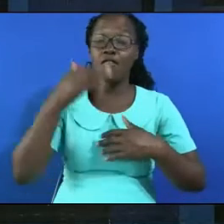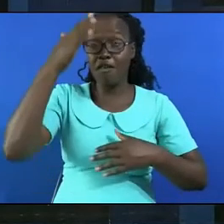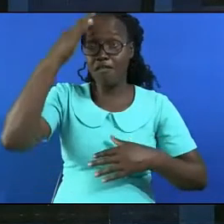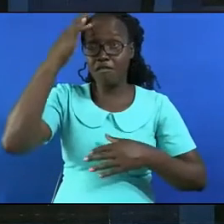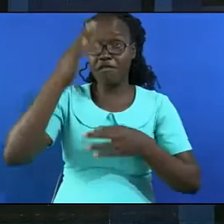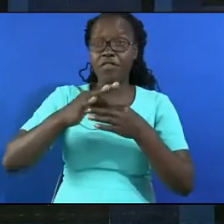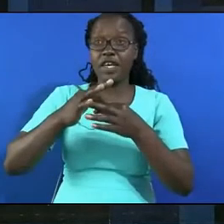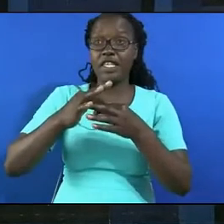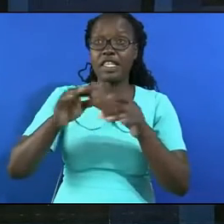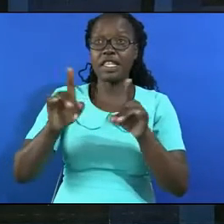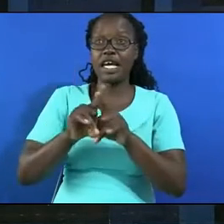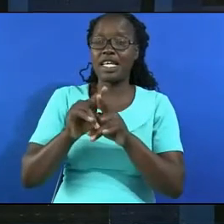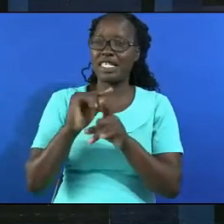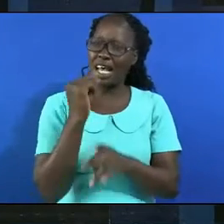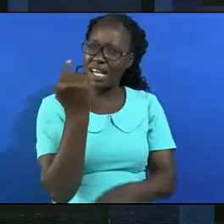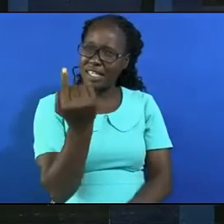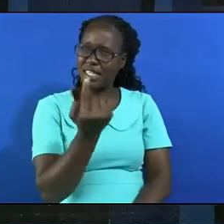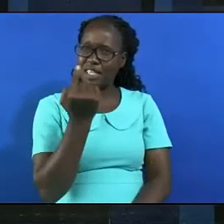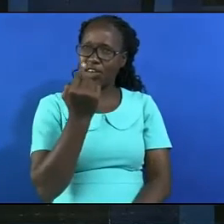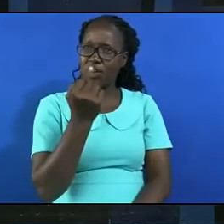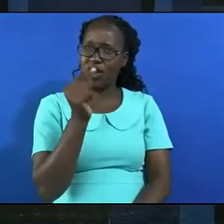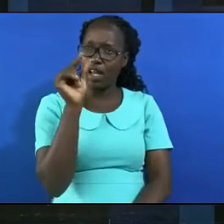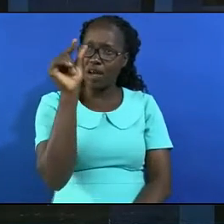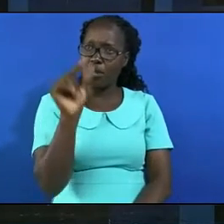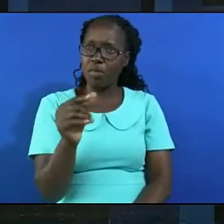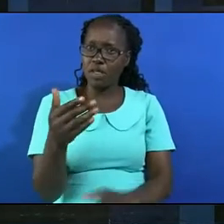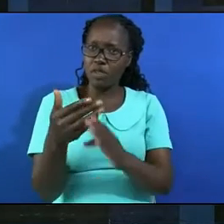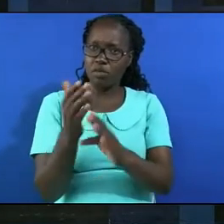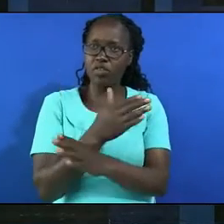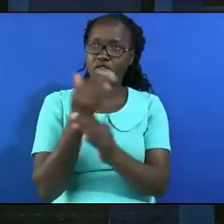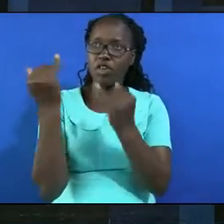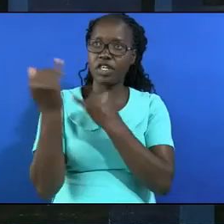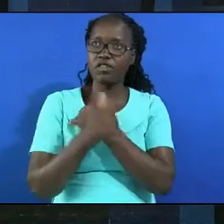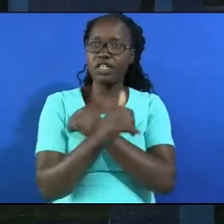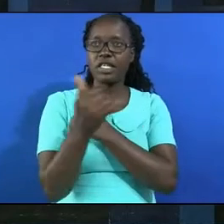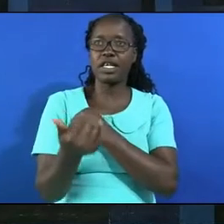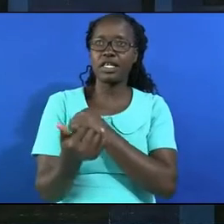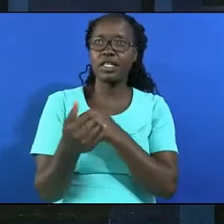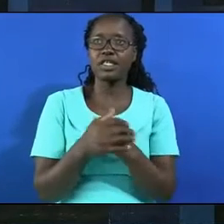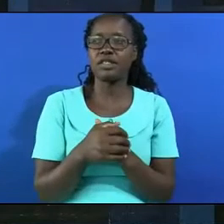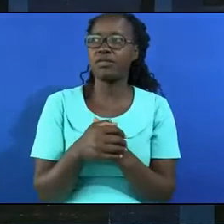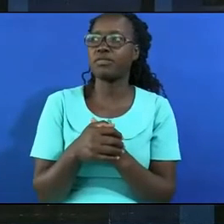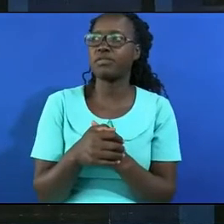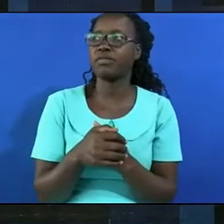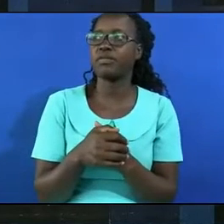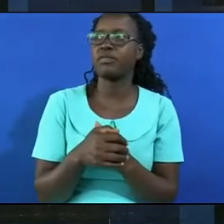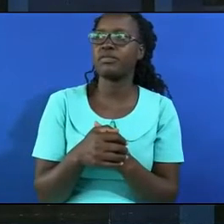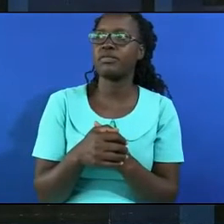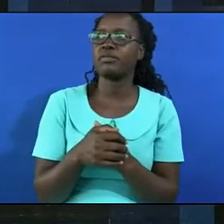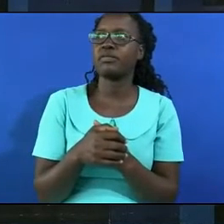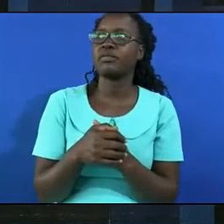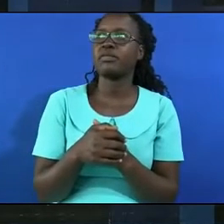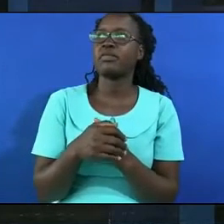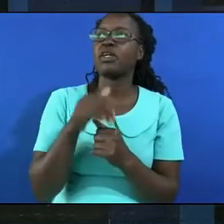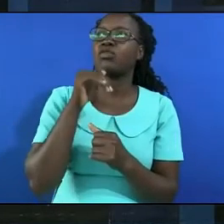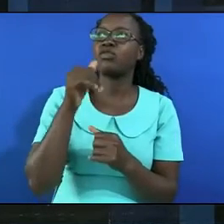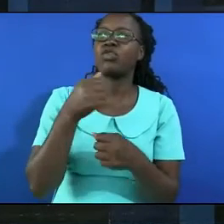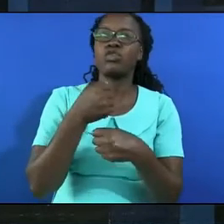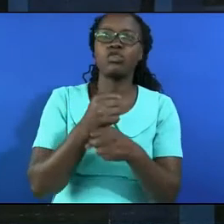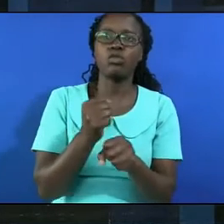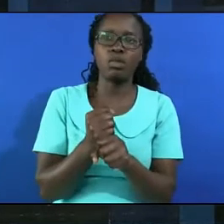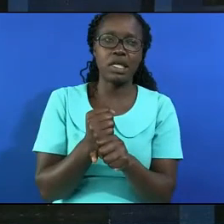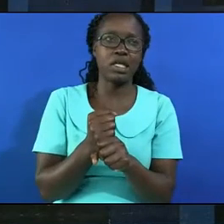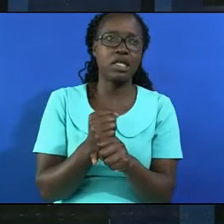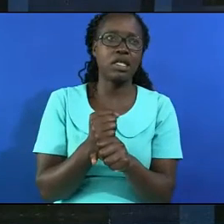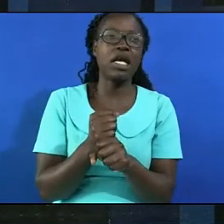faith as a single person before inviting others. He was not to make an,